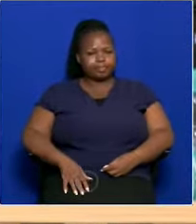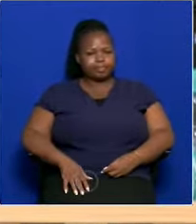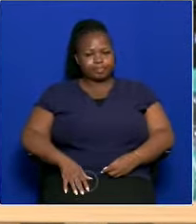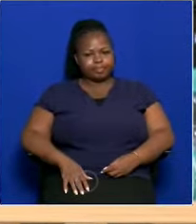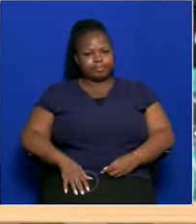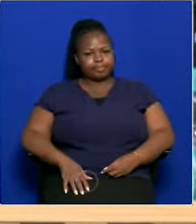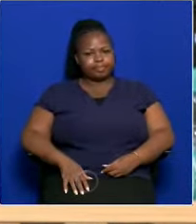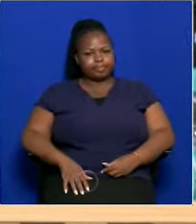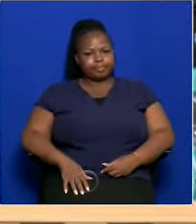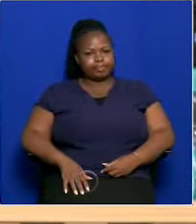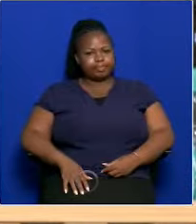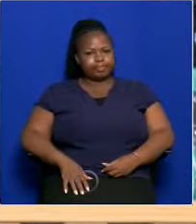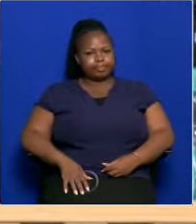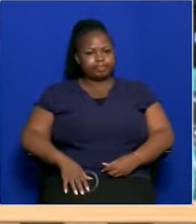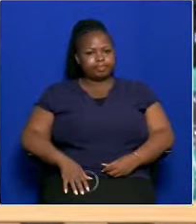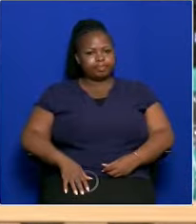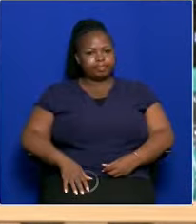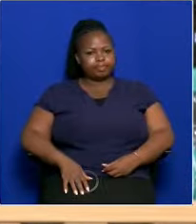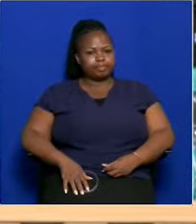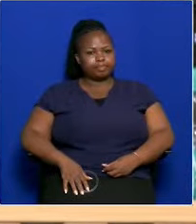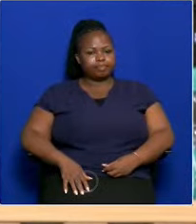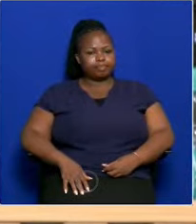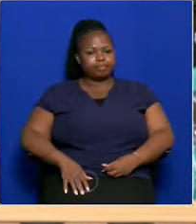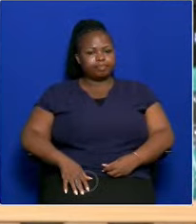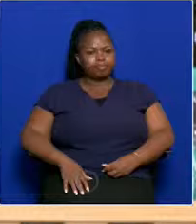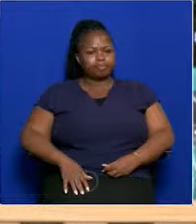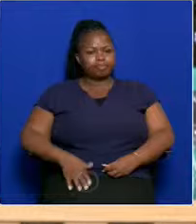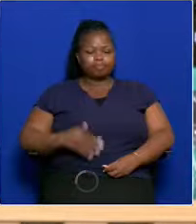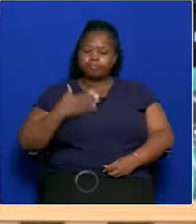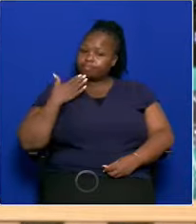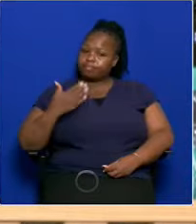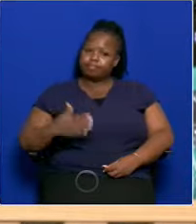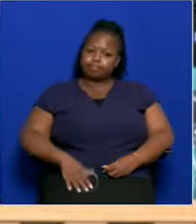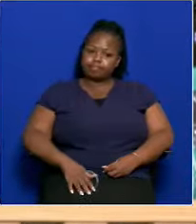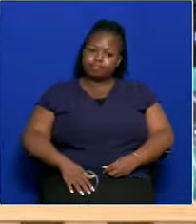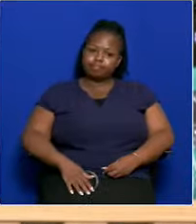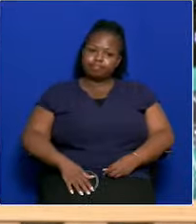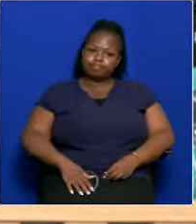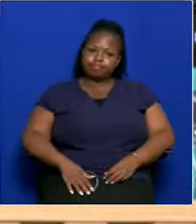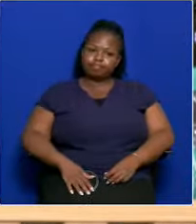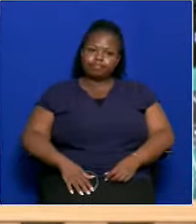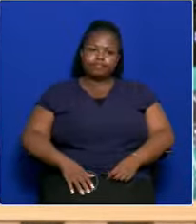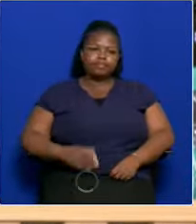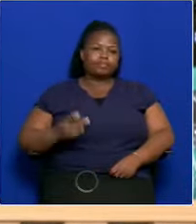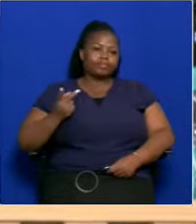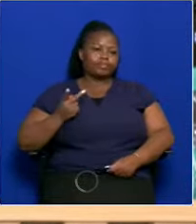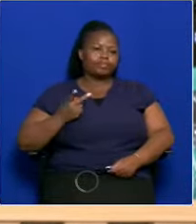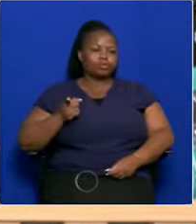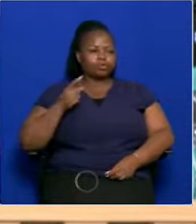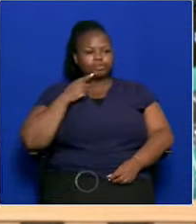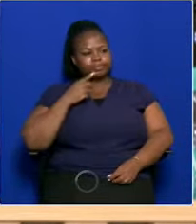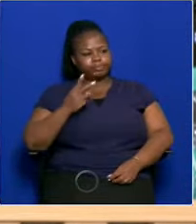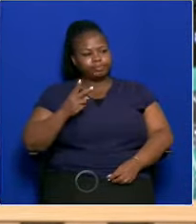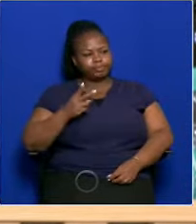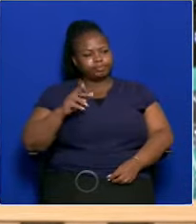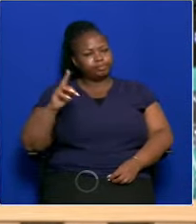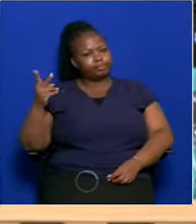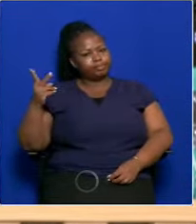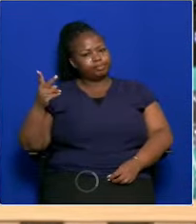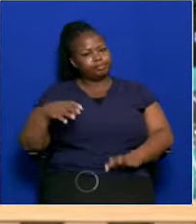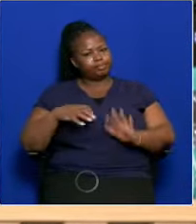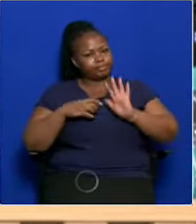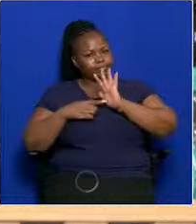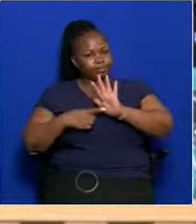All right, thank you, General. And then you'll also see another example at